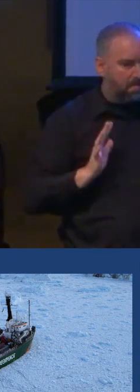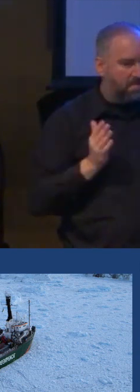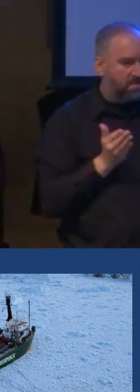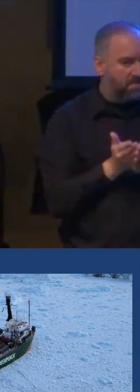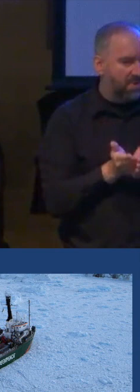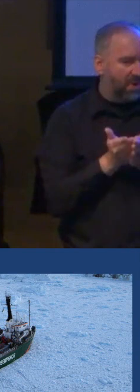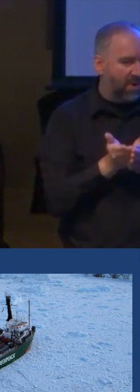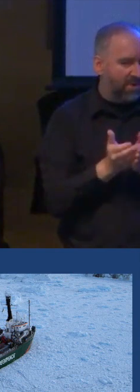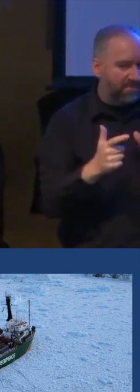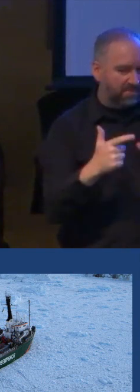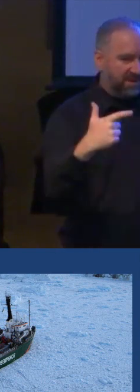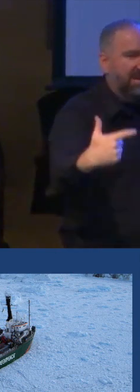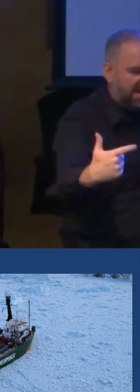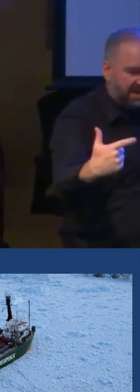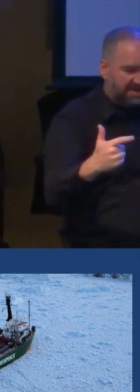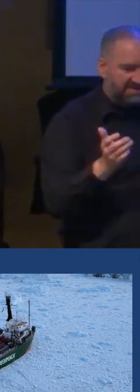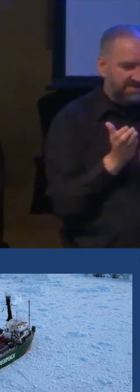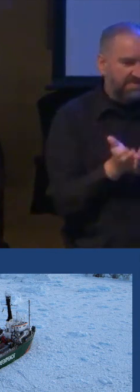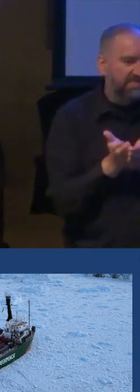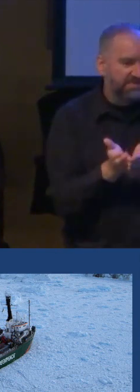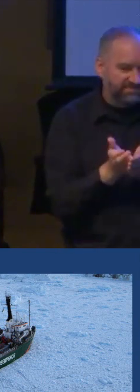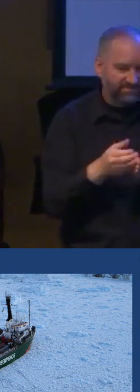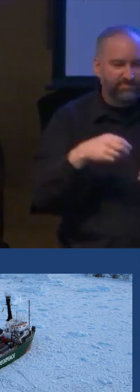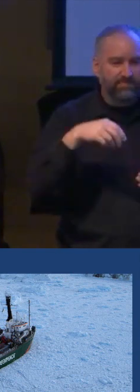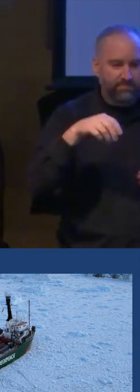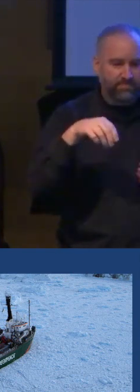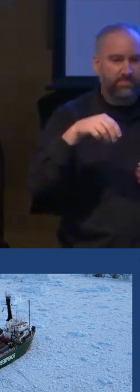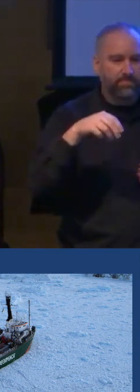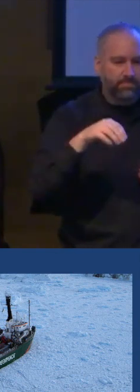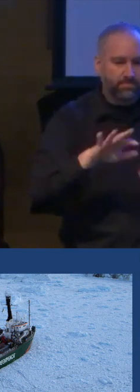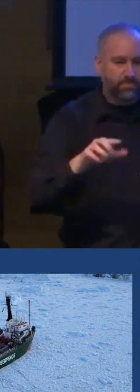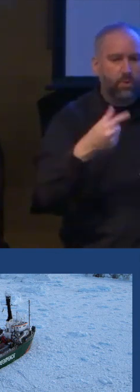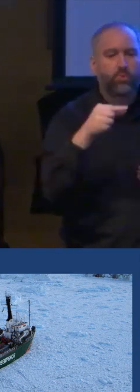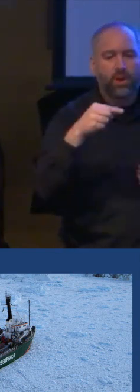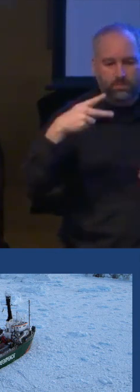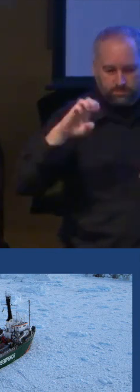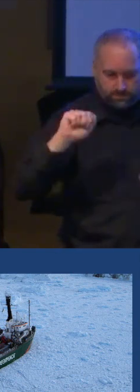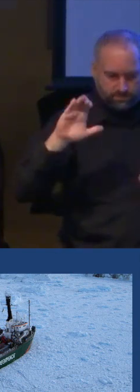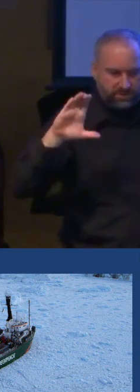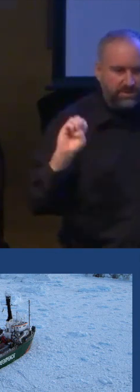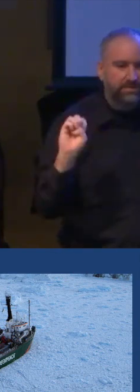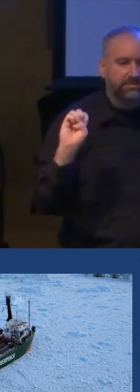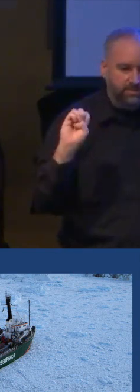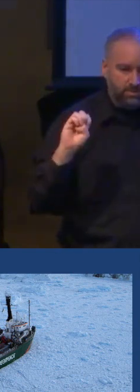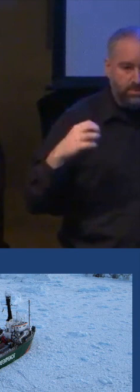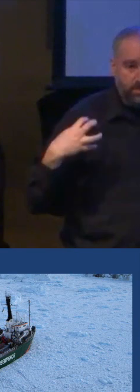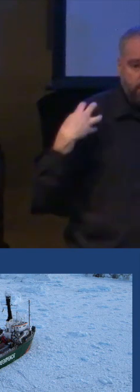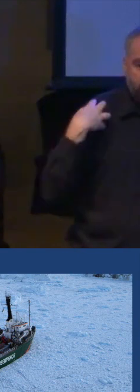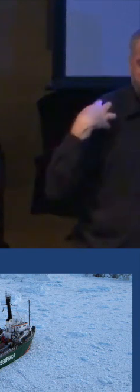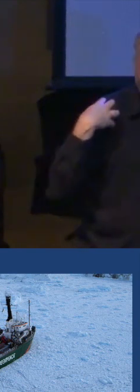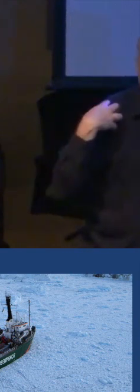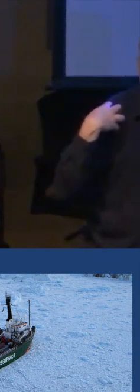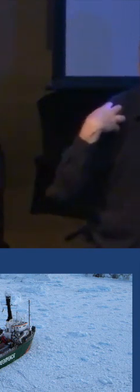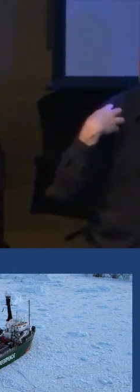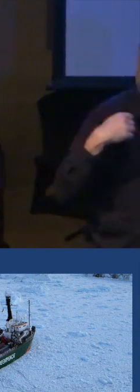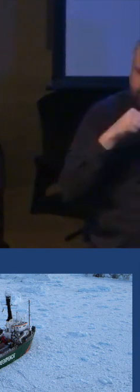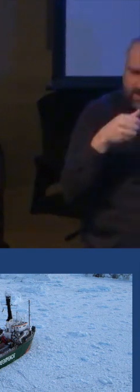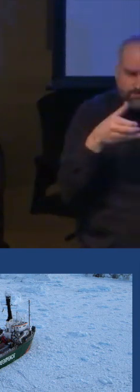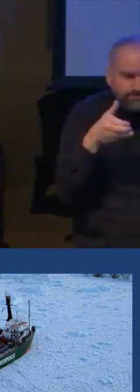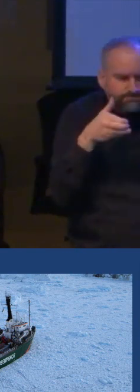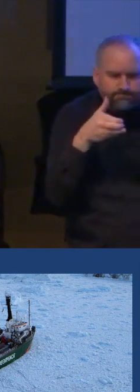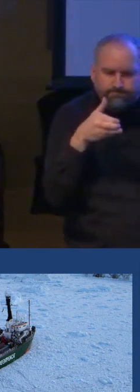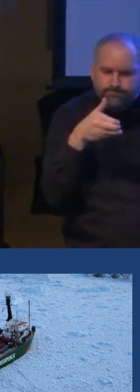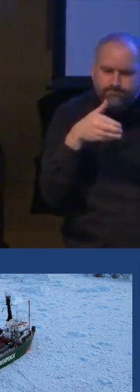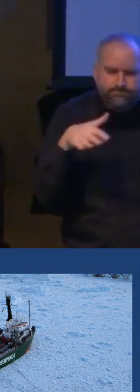knowledgeable of the fjord. He wasn't knowledgeable of fjords around Greenland at all. But Greenpeace captains are not